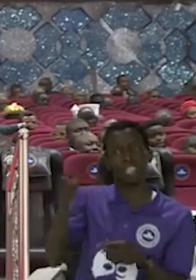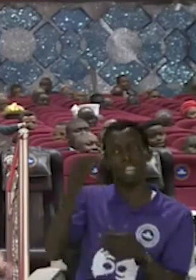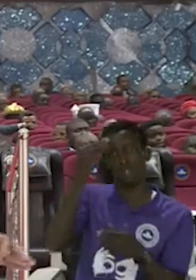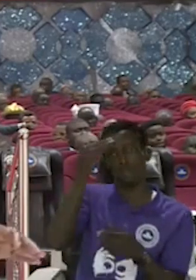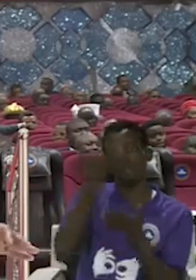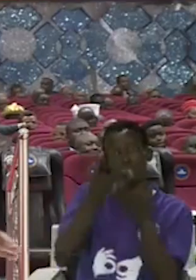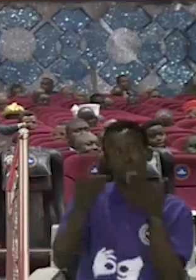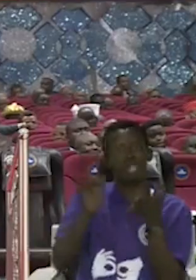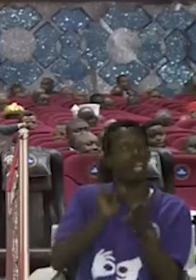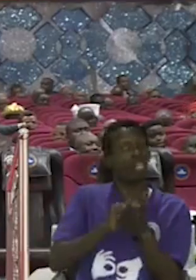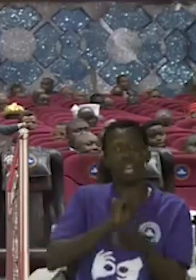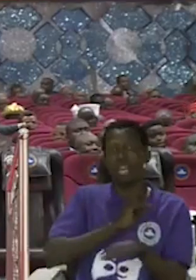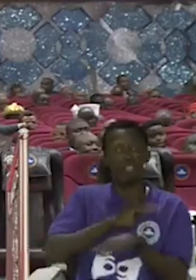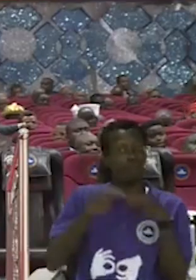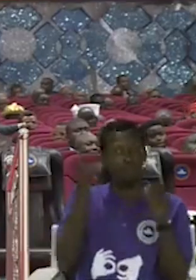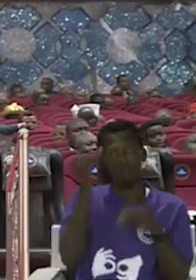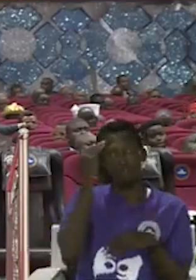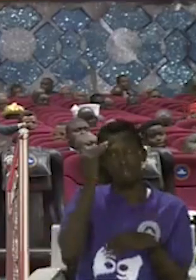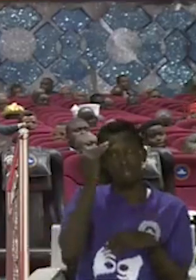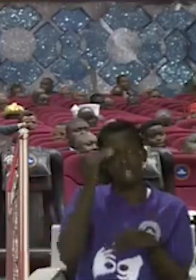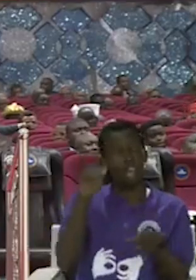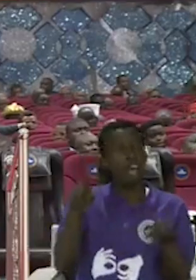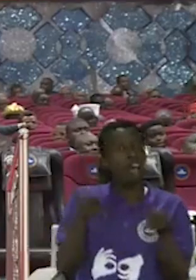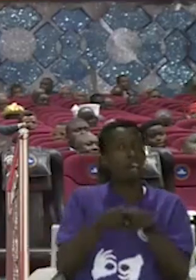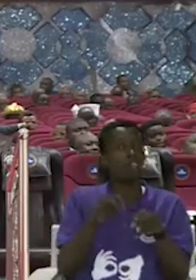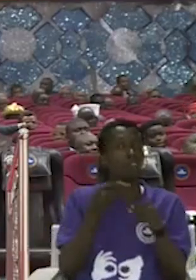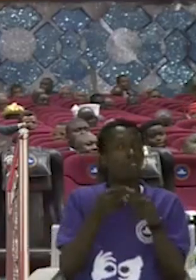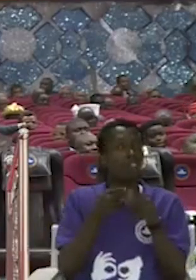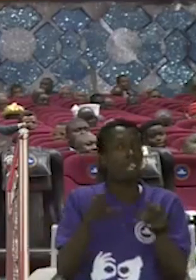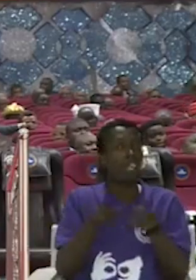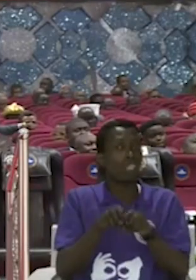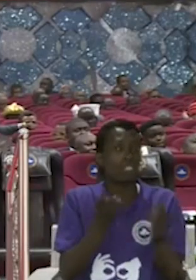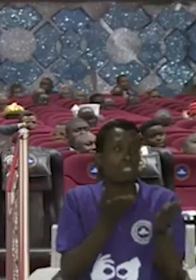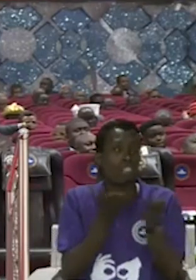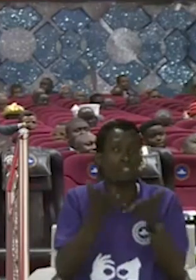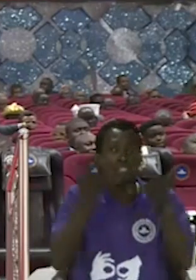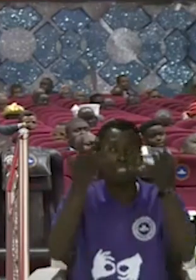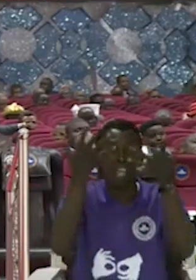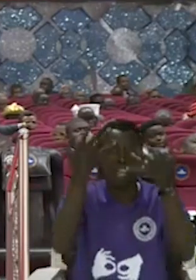As soon as the service ended, I cornered him.